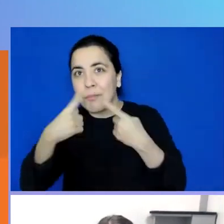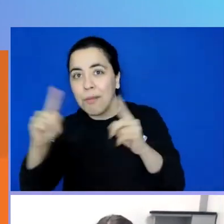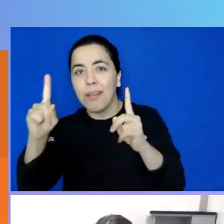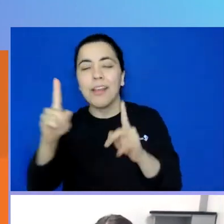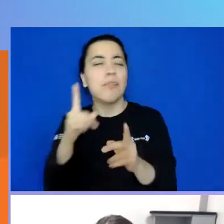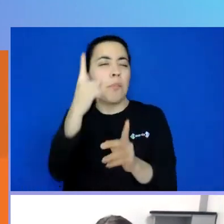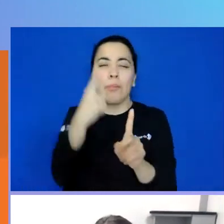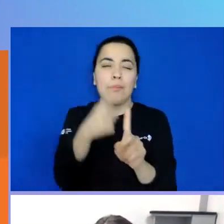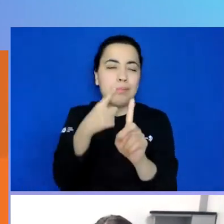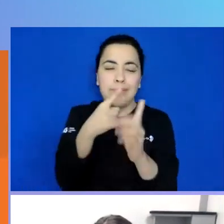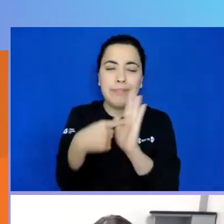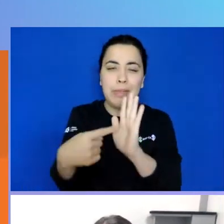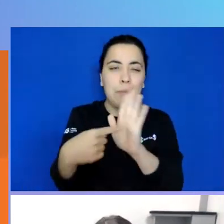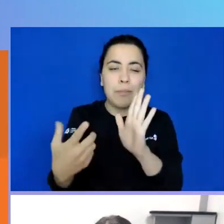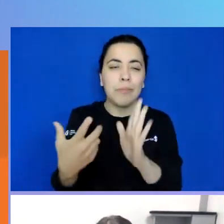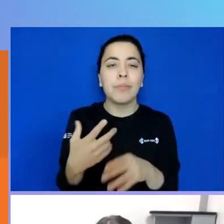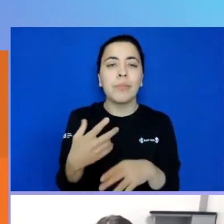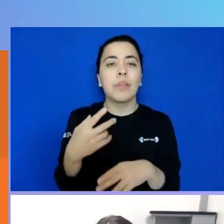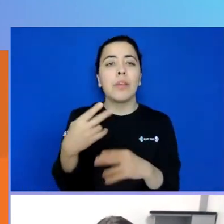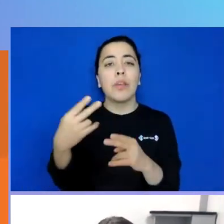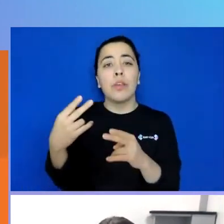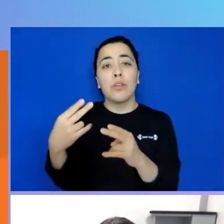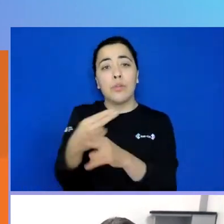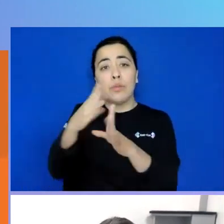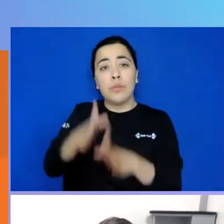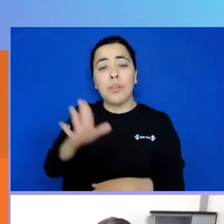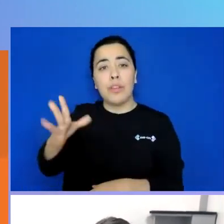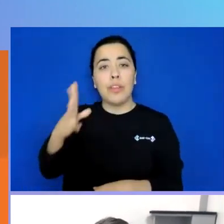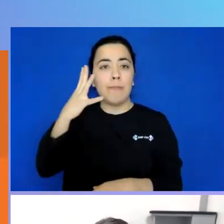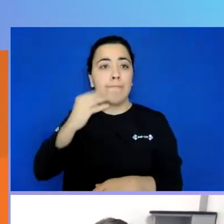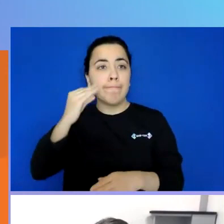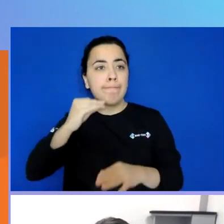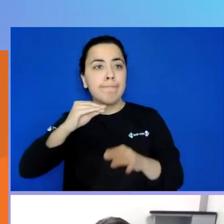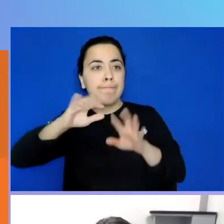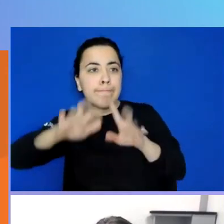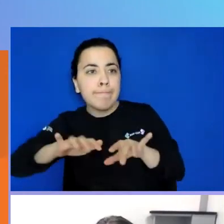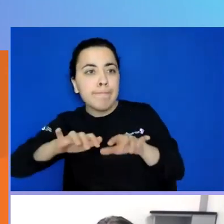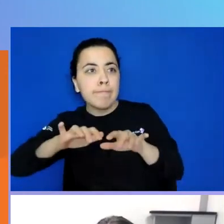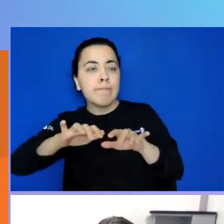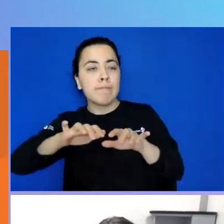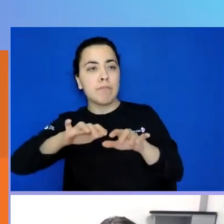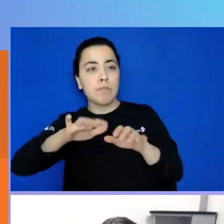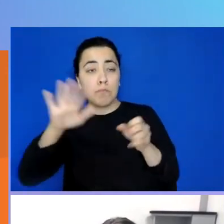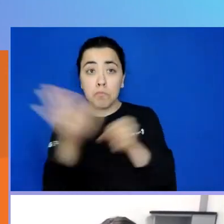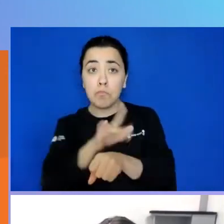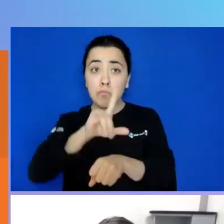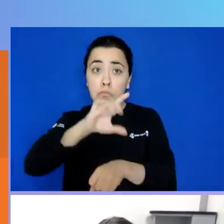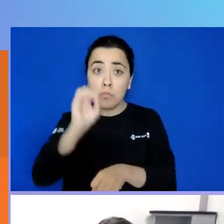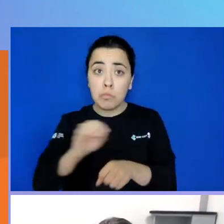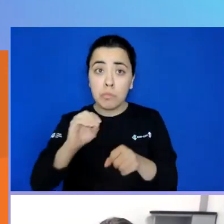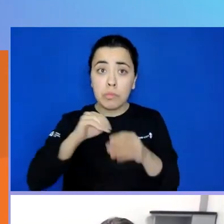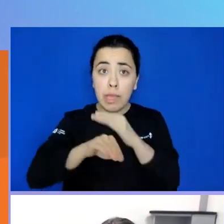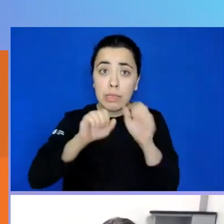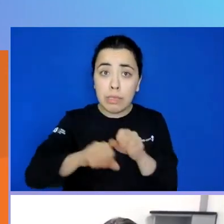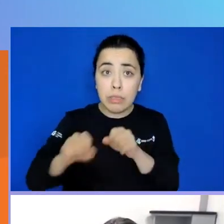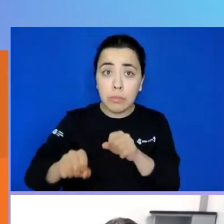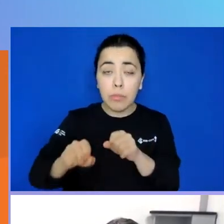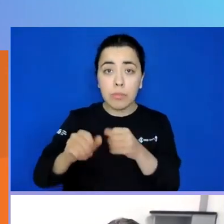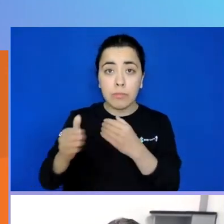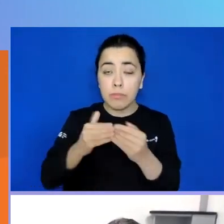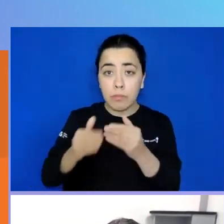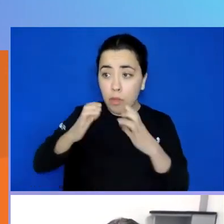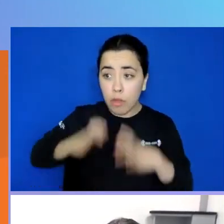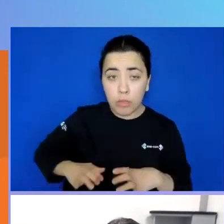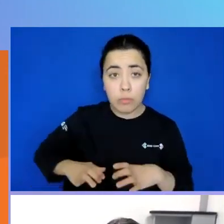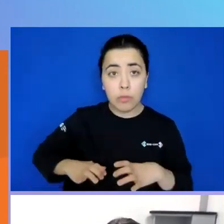user interface accessibility for all customer-facing experiences. What we're currently doing for